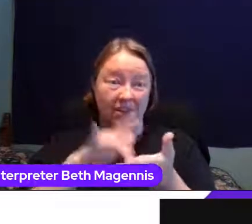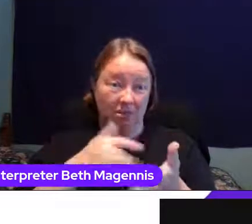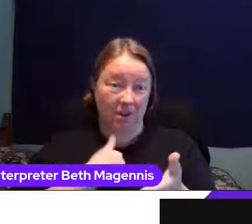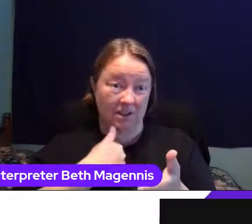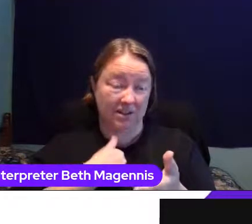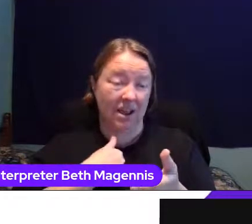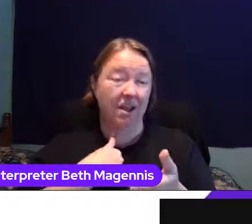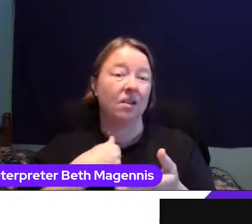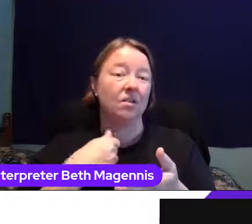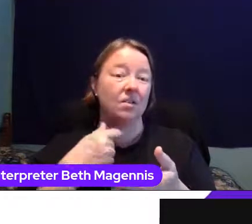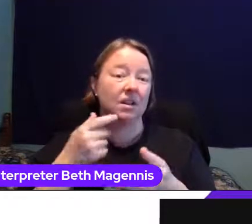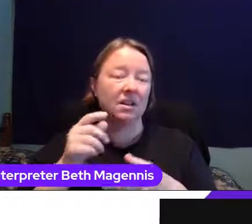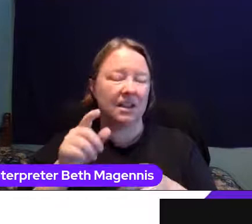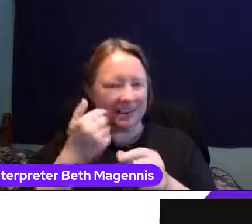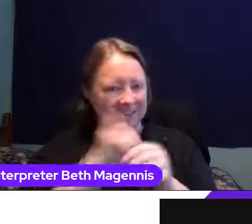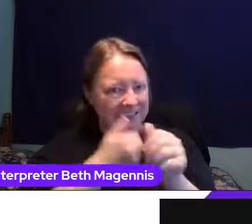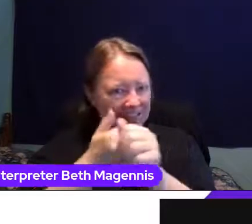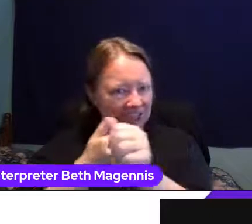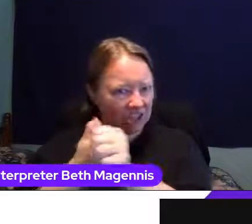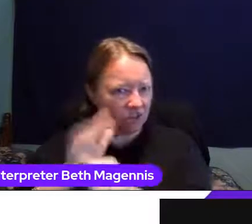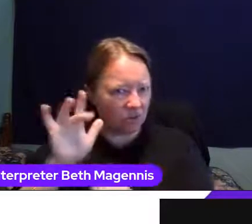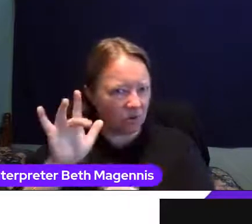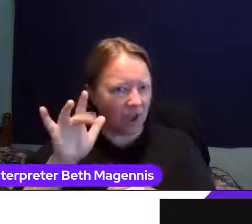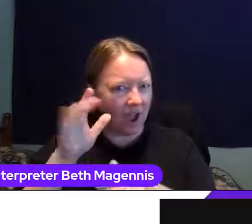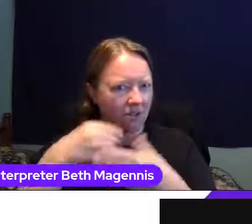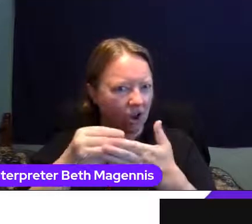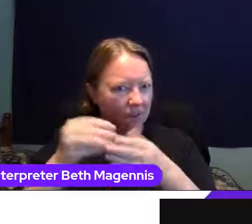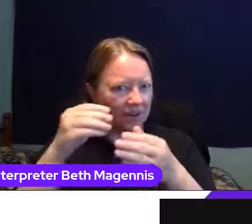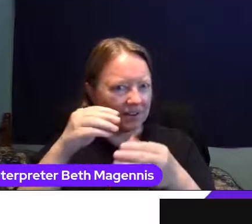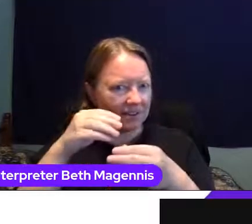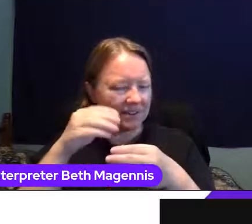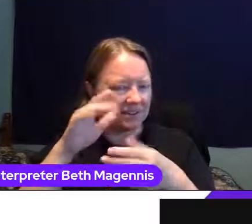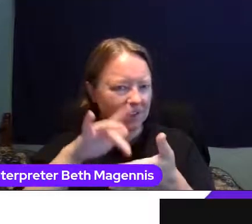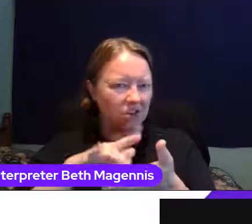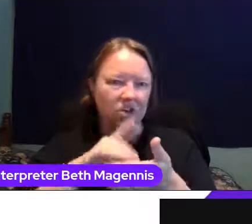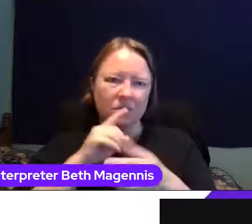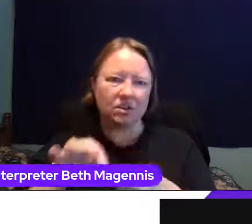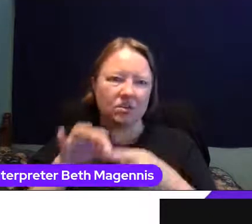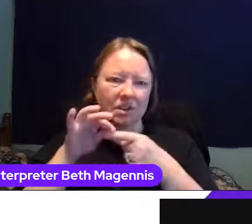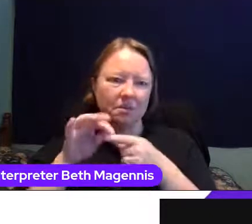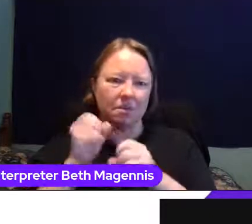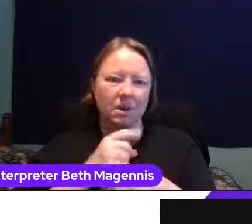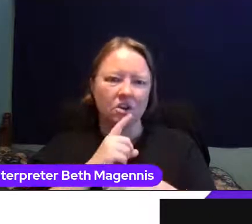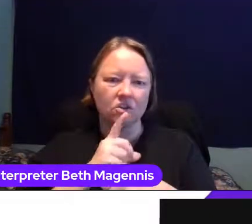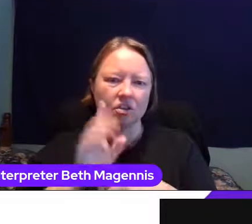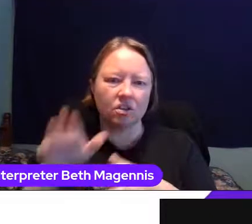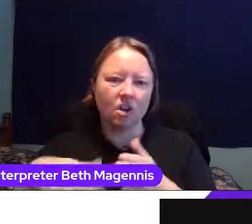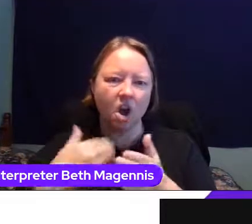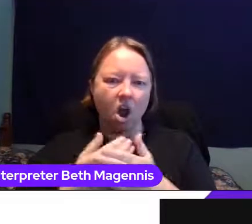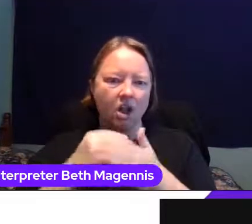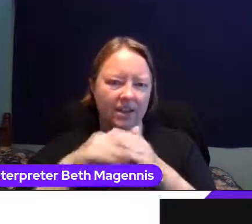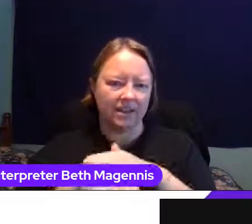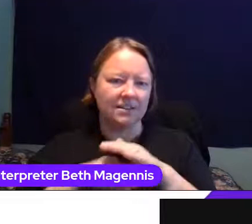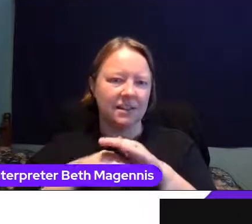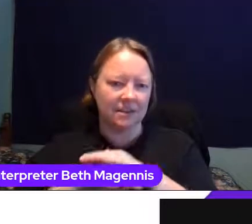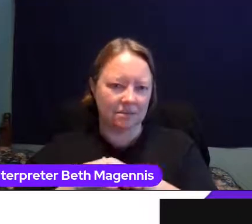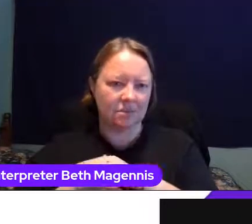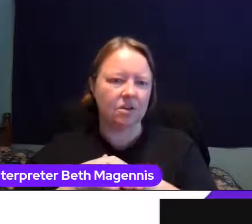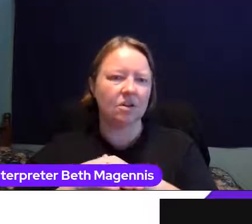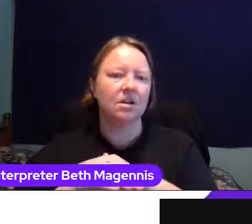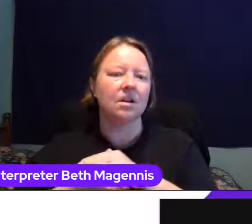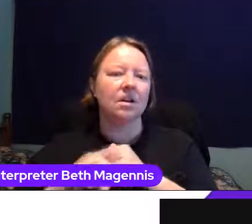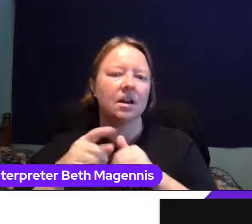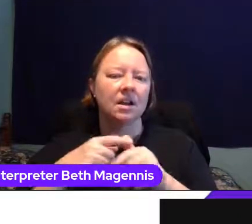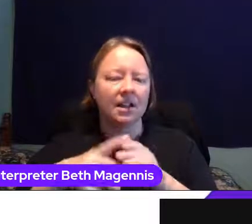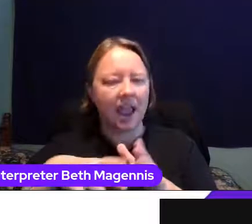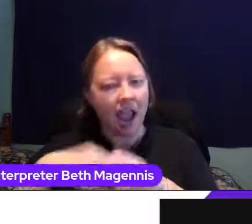and you know, each of them are unique in their own way, but making sure that they all are, you know, accessible and, you know, getting out there and